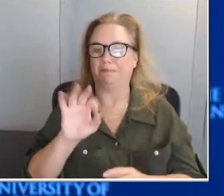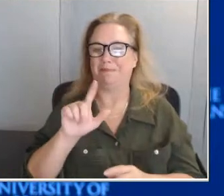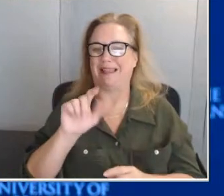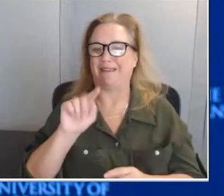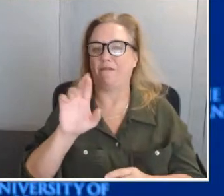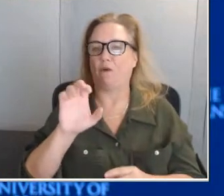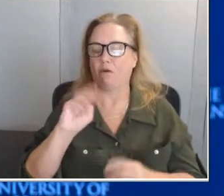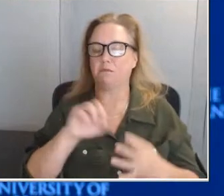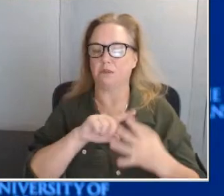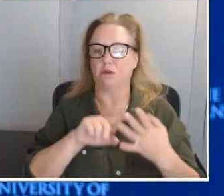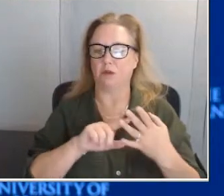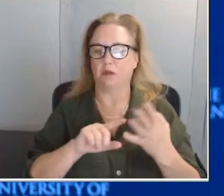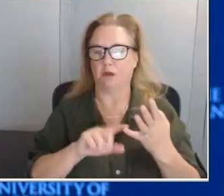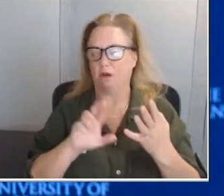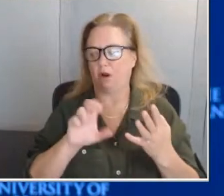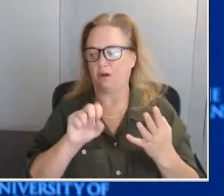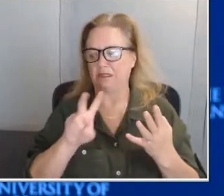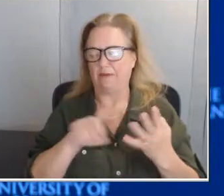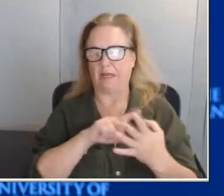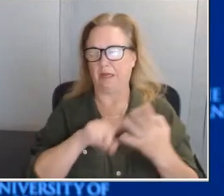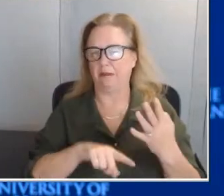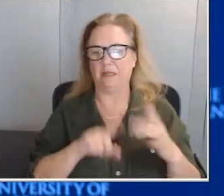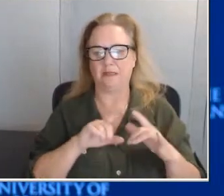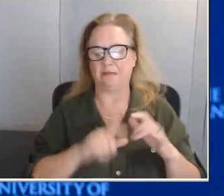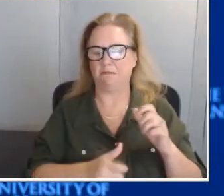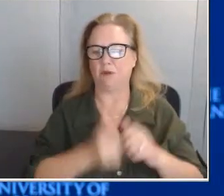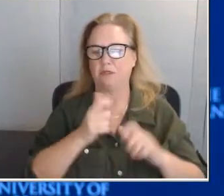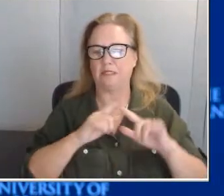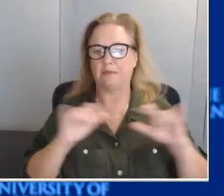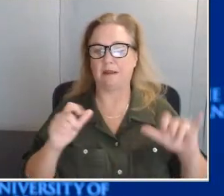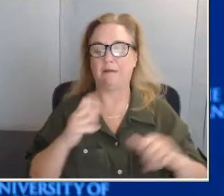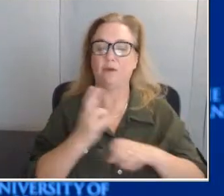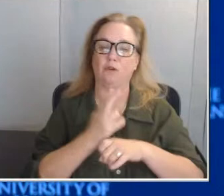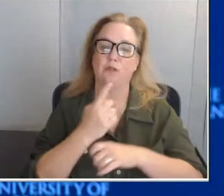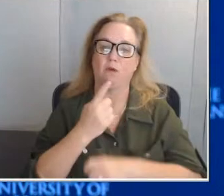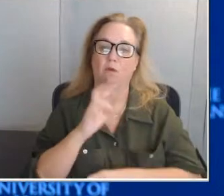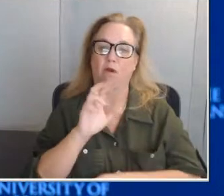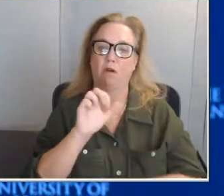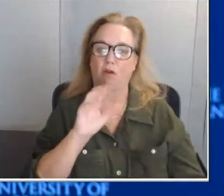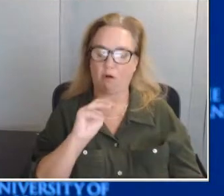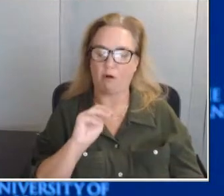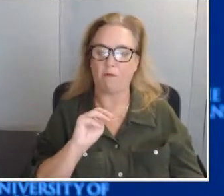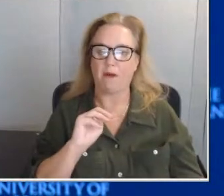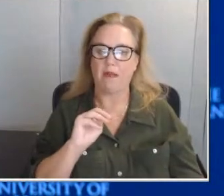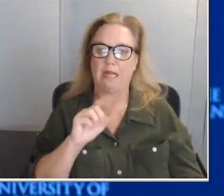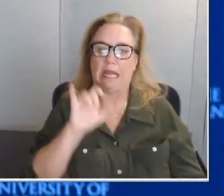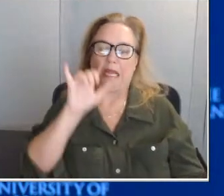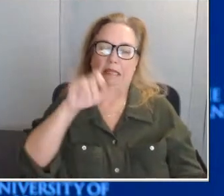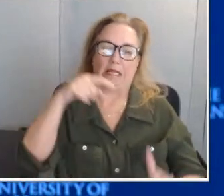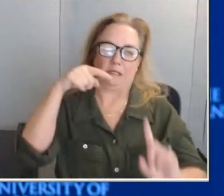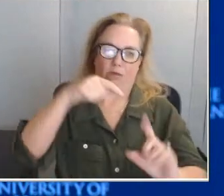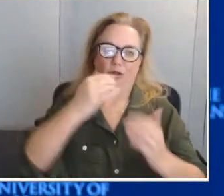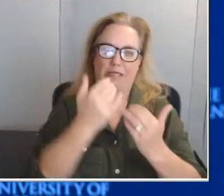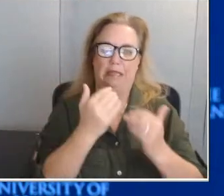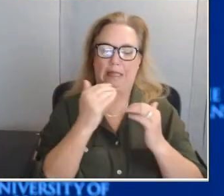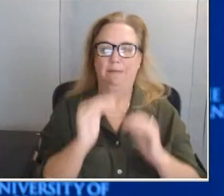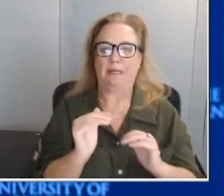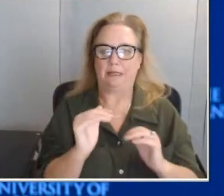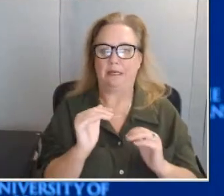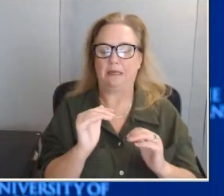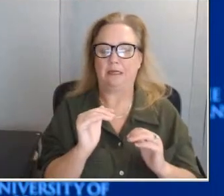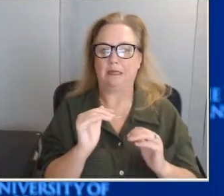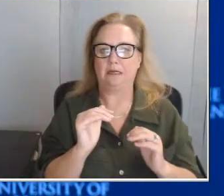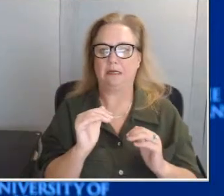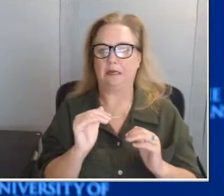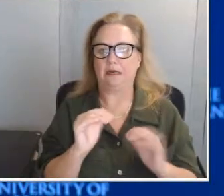those. And the RSV, most of these you can get at the same time. I think if you're only using one arm, that's going to be really what is going to limit you. So if you're